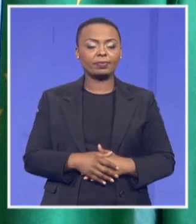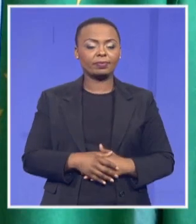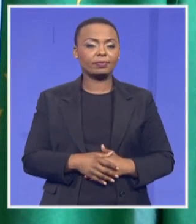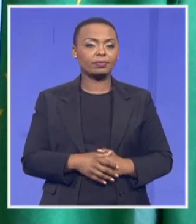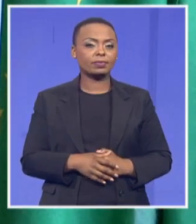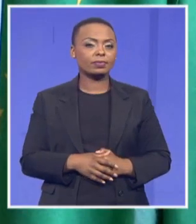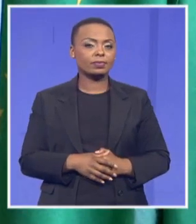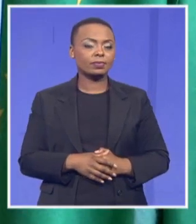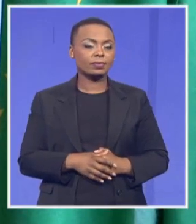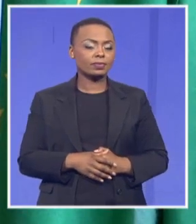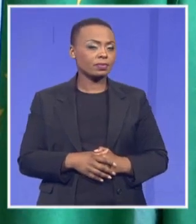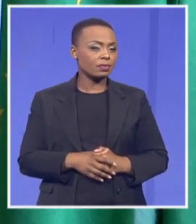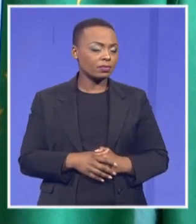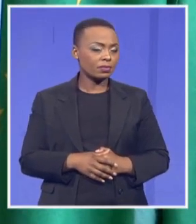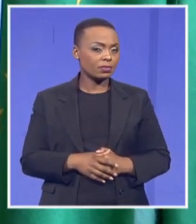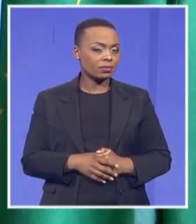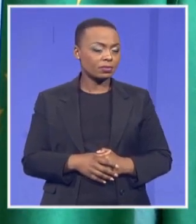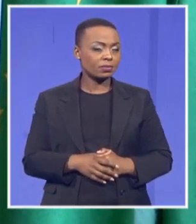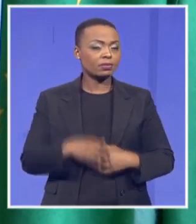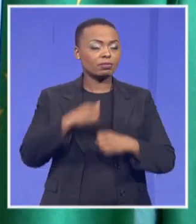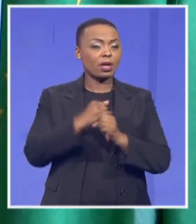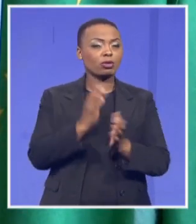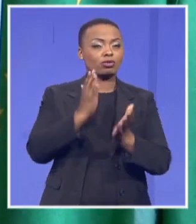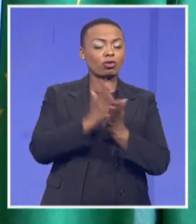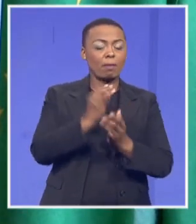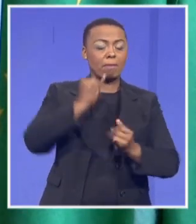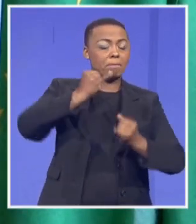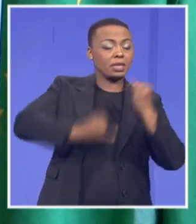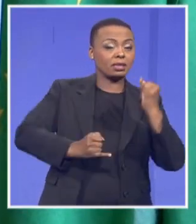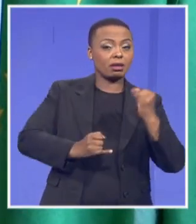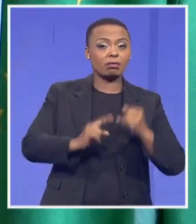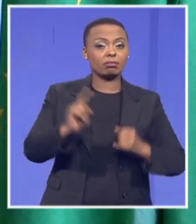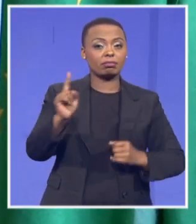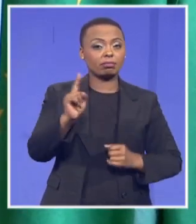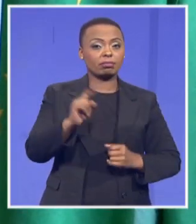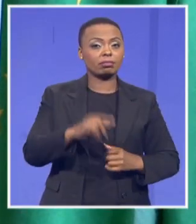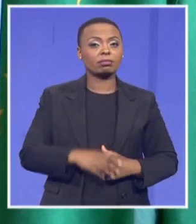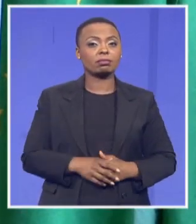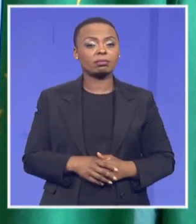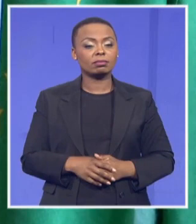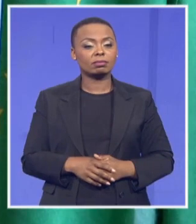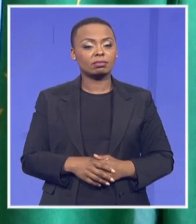sure we do not make mistake of allowing